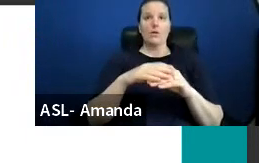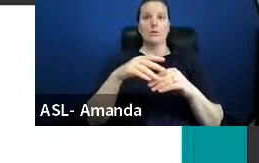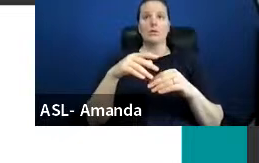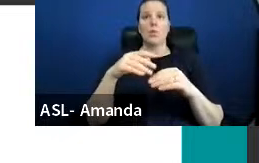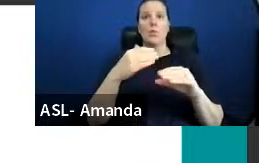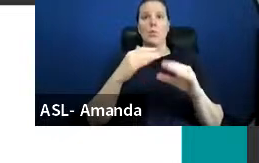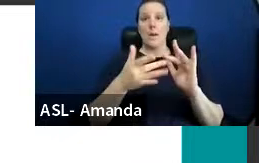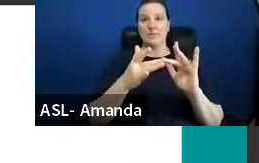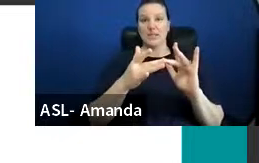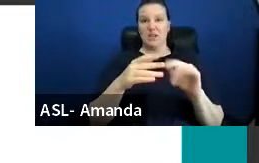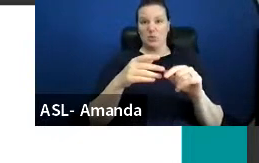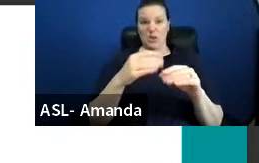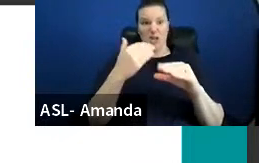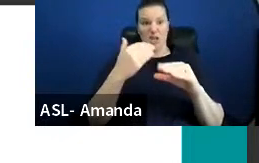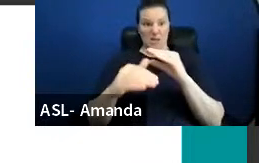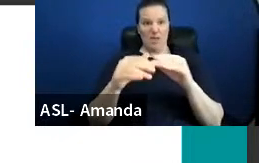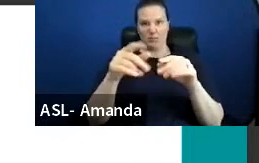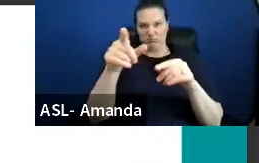comments to